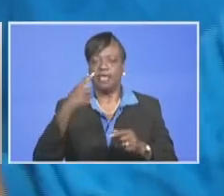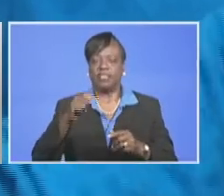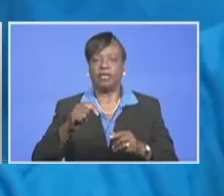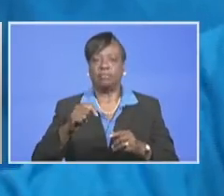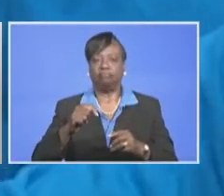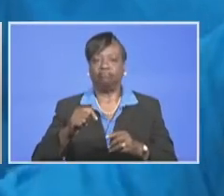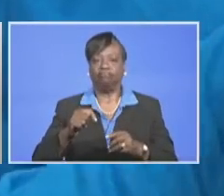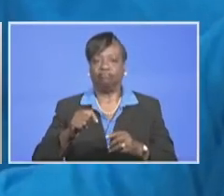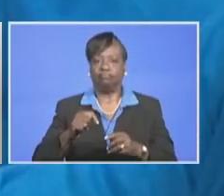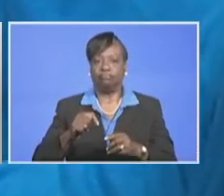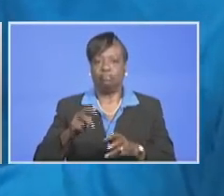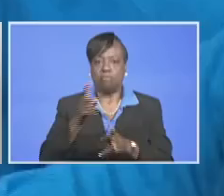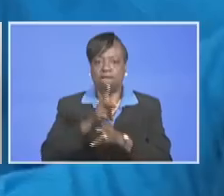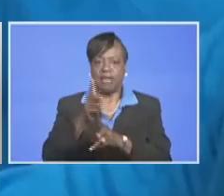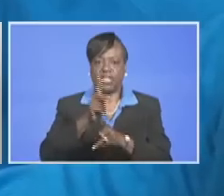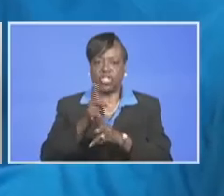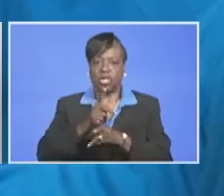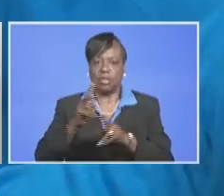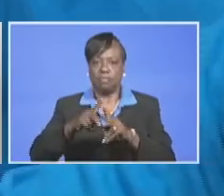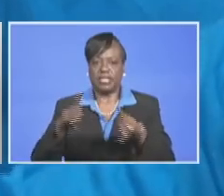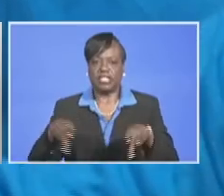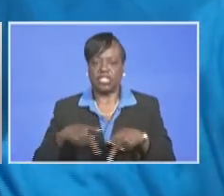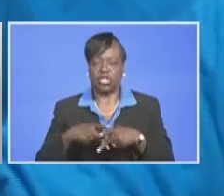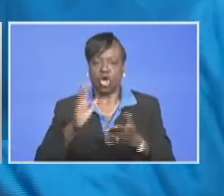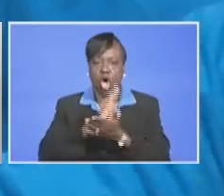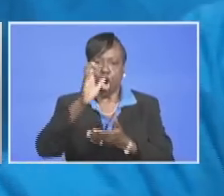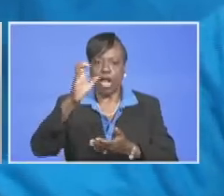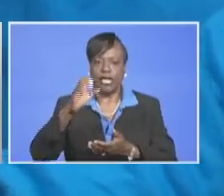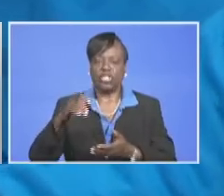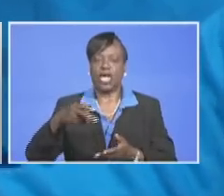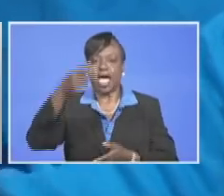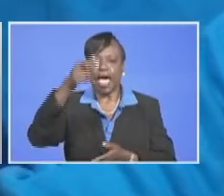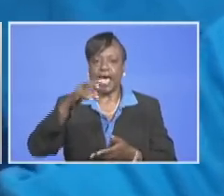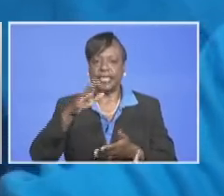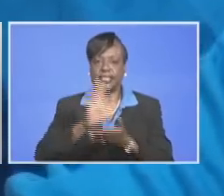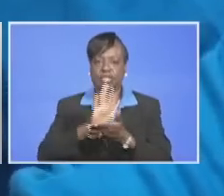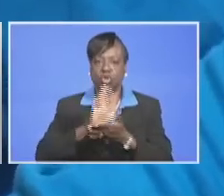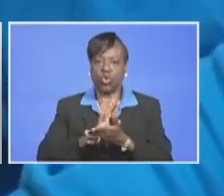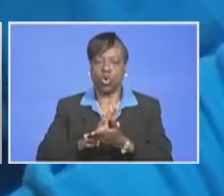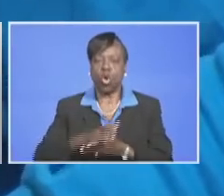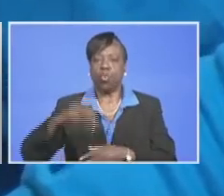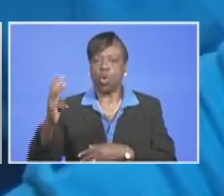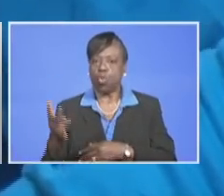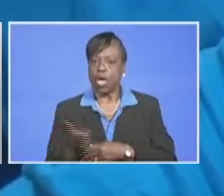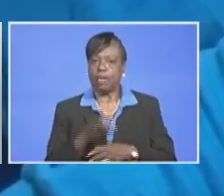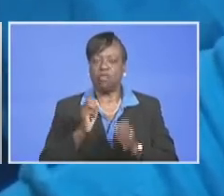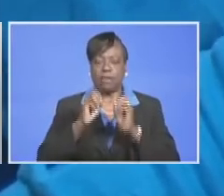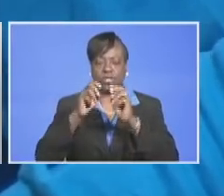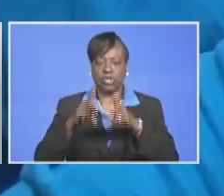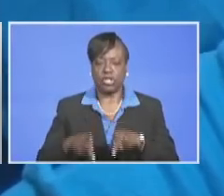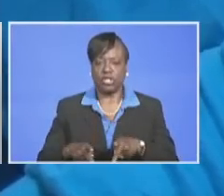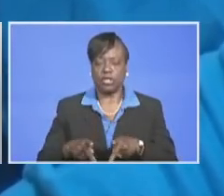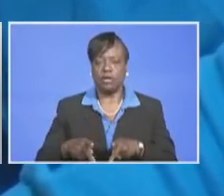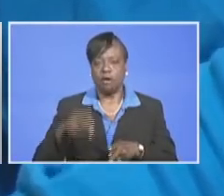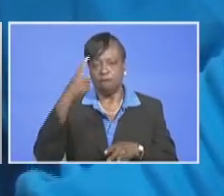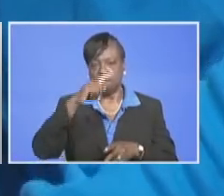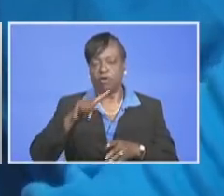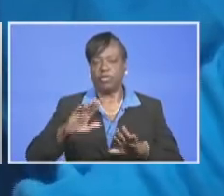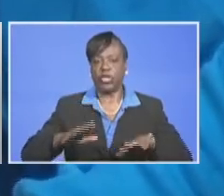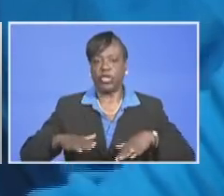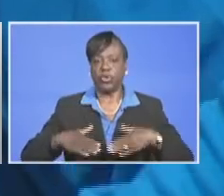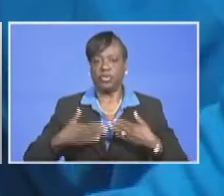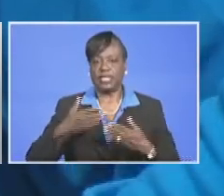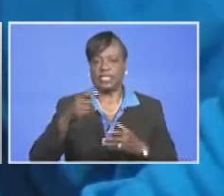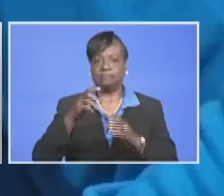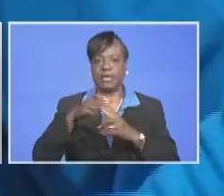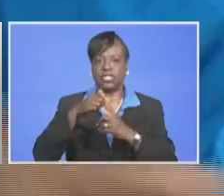be it college, be it high school, we welcome those opportunities for the exposure of our youth, particularly our young men. And so I just want,